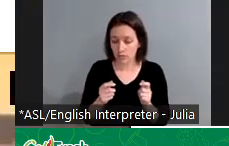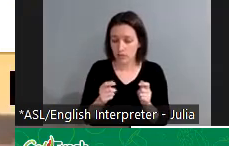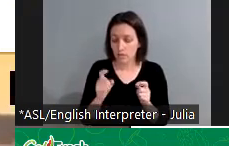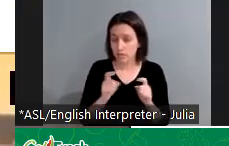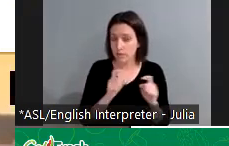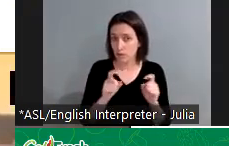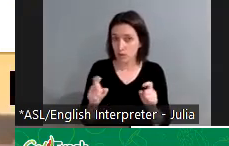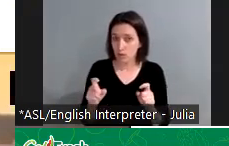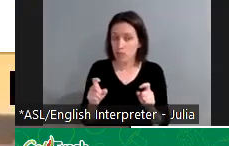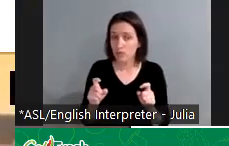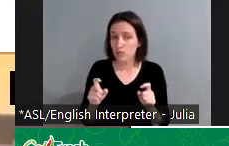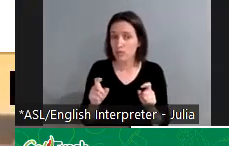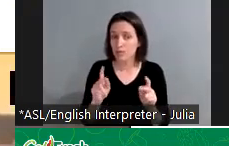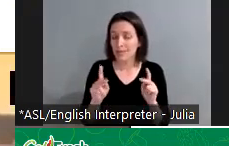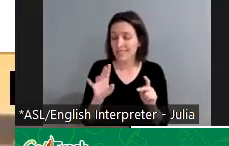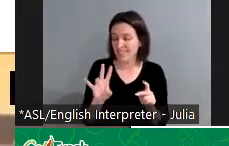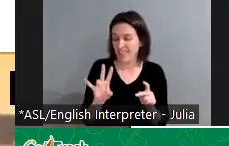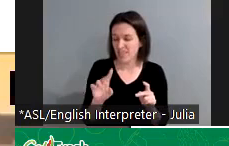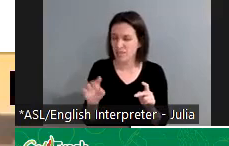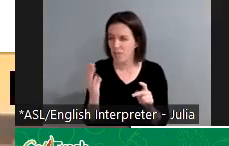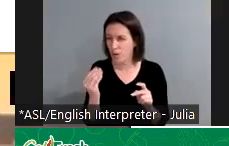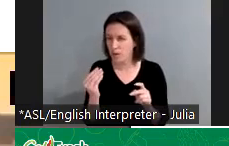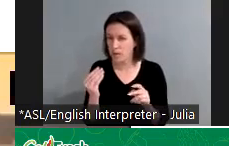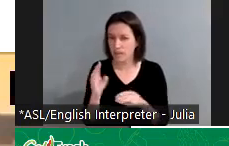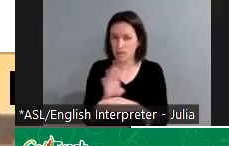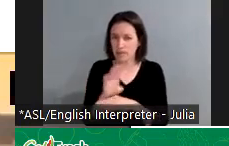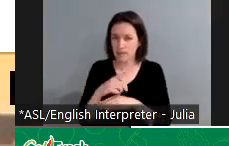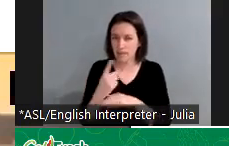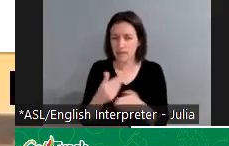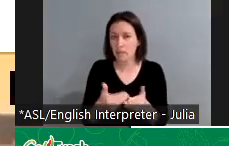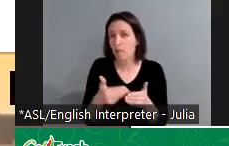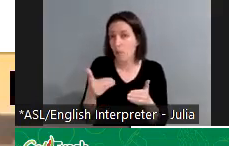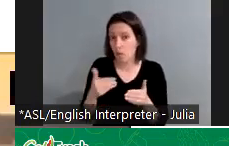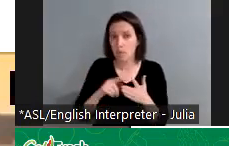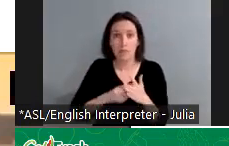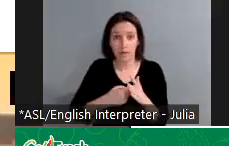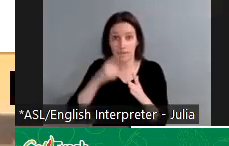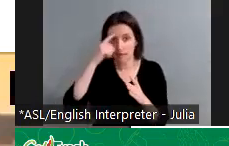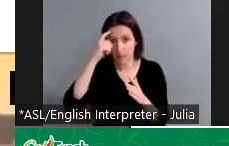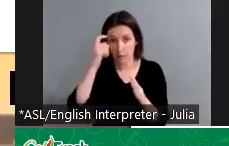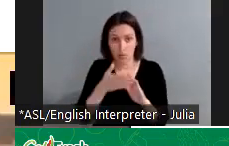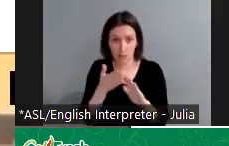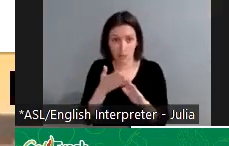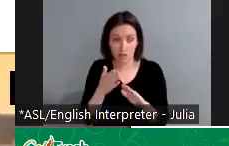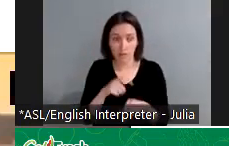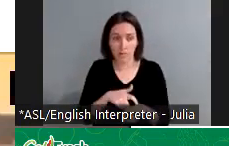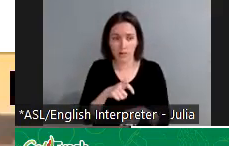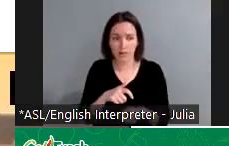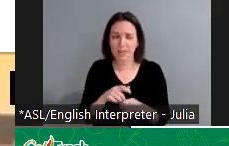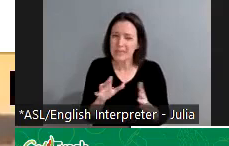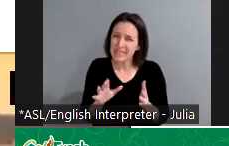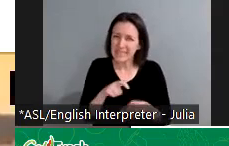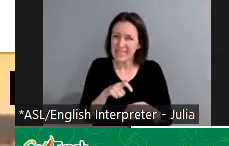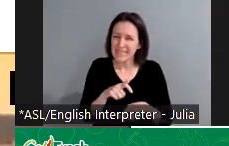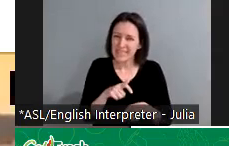to 14 business days before the beginning of the summer operational period. However, due to the tight time frame